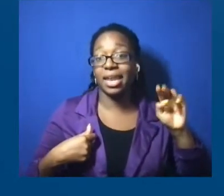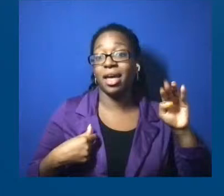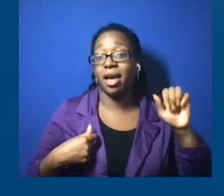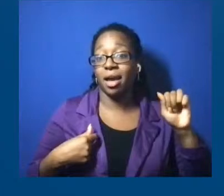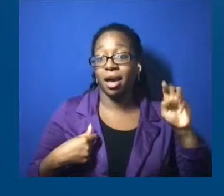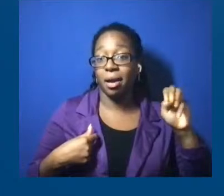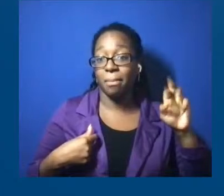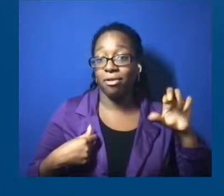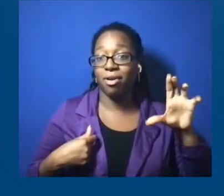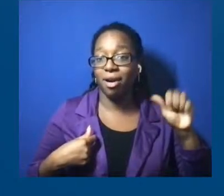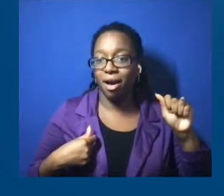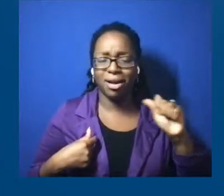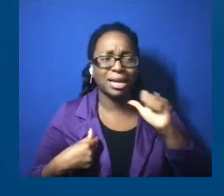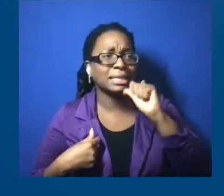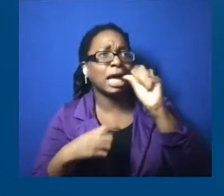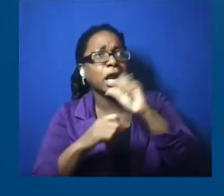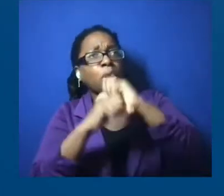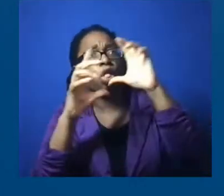Reality.